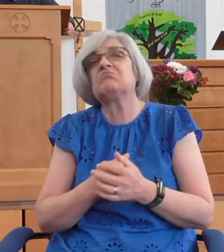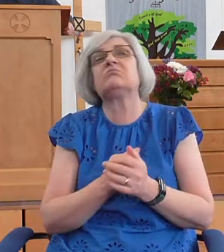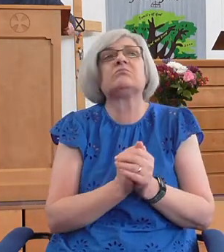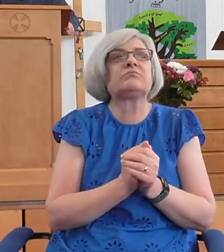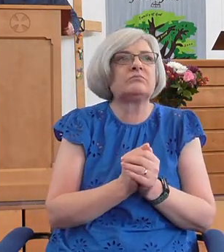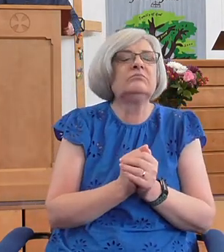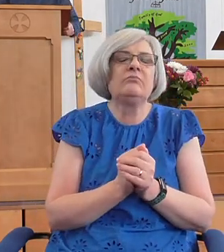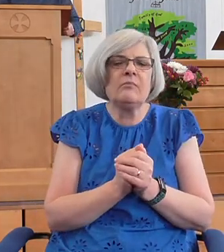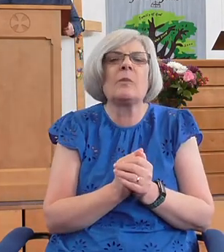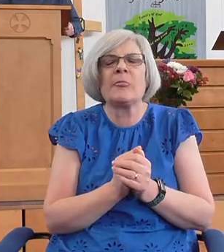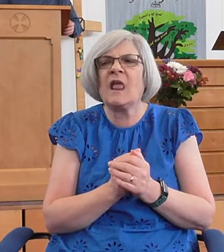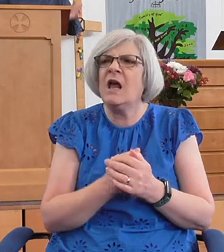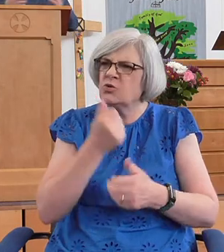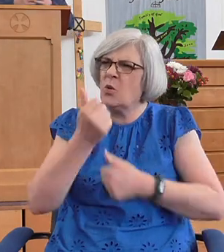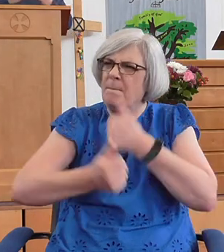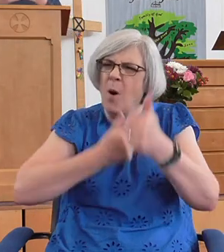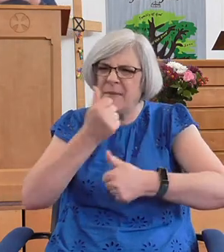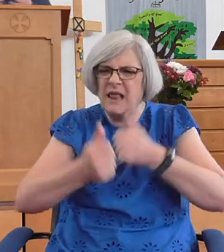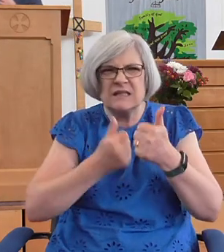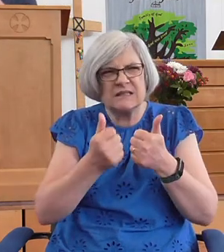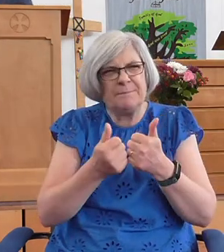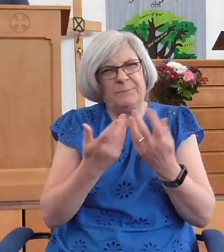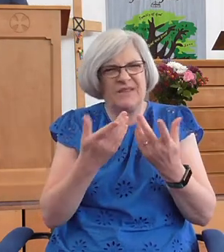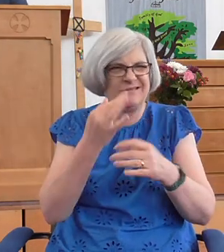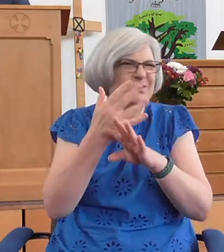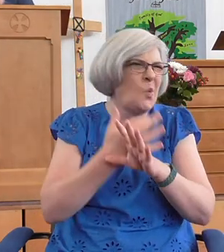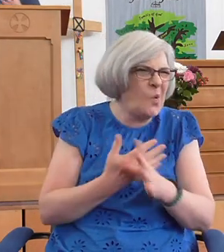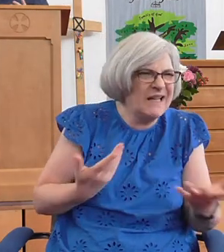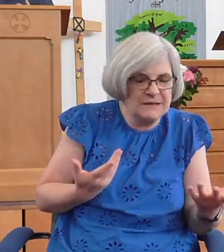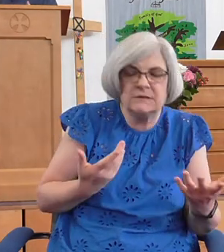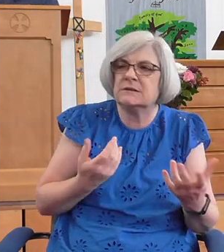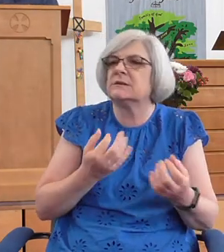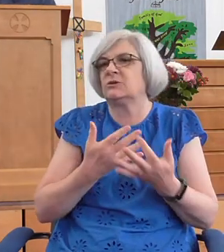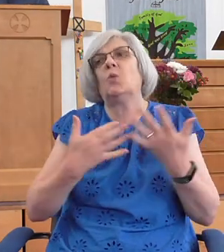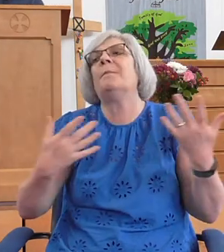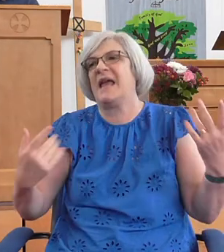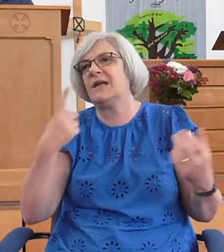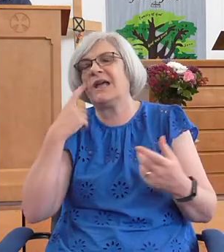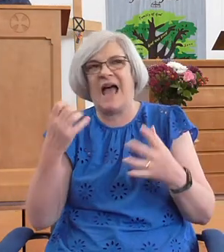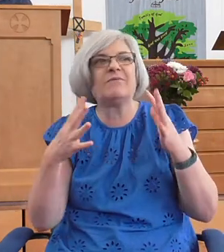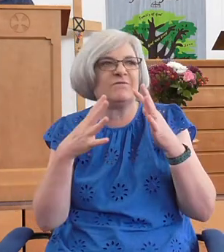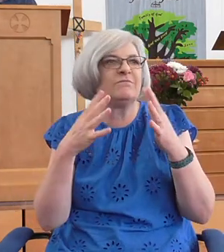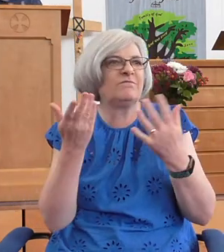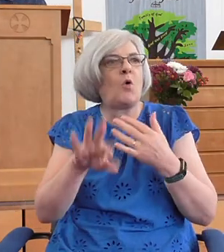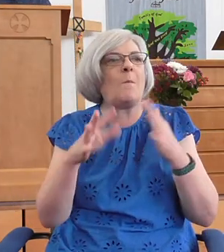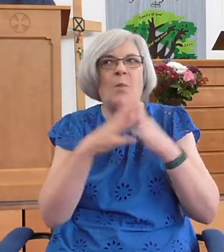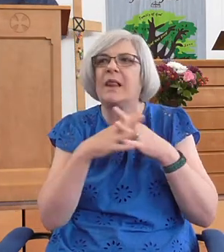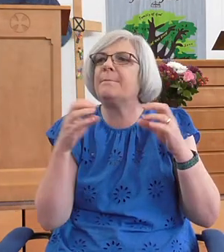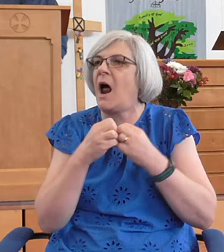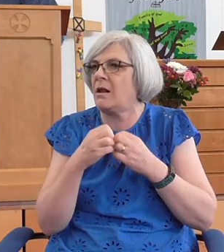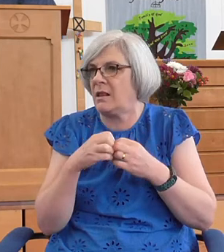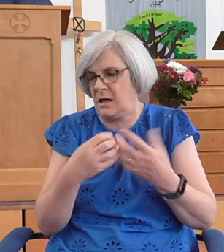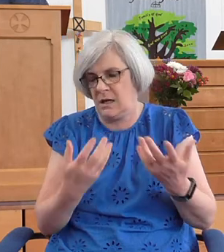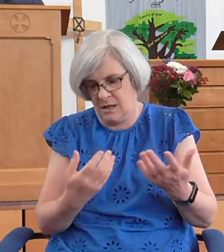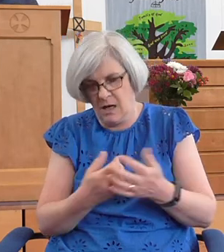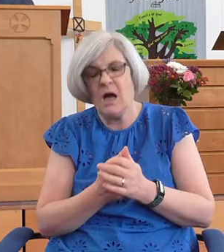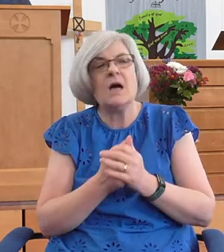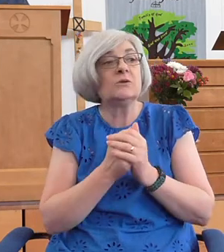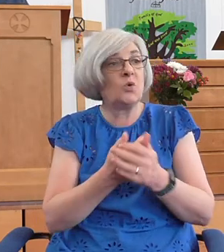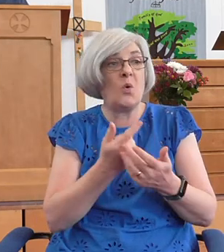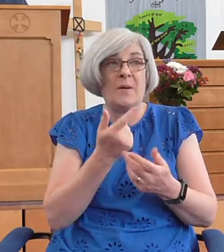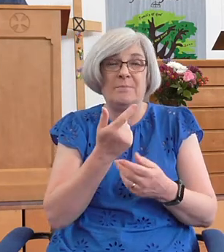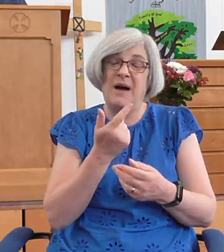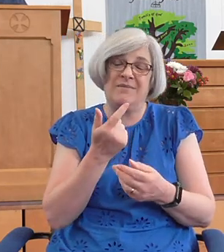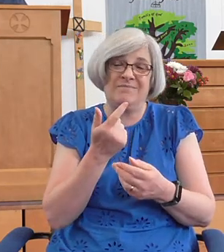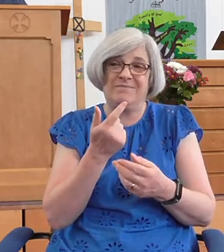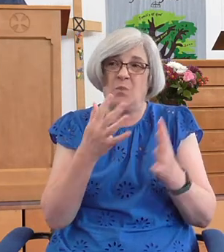Now, that kind of popularism, with these kind of stories, and there's umpteen of them you could give, but that kind of popularism certainly did not endear